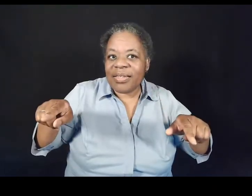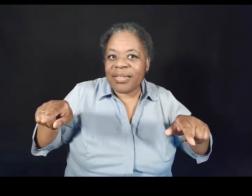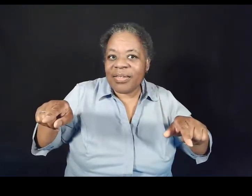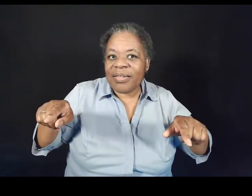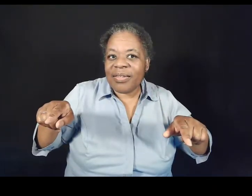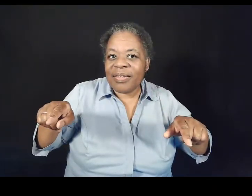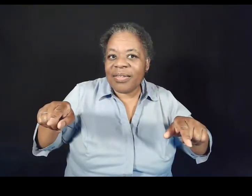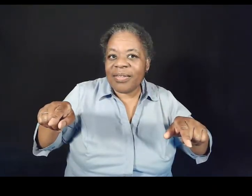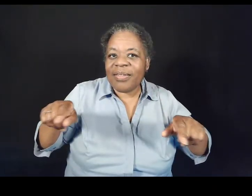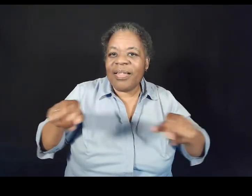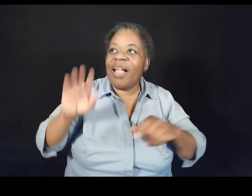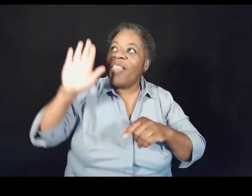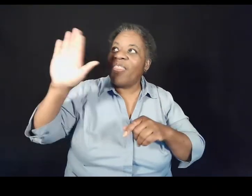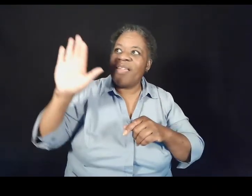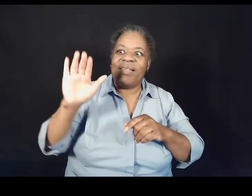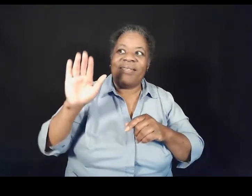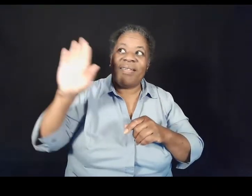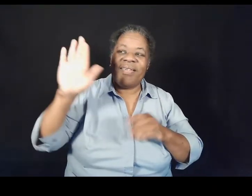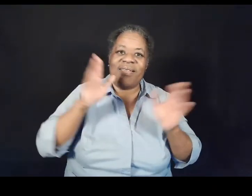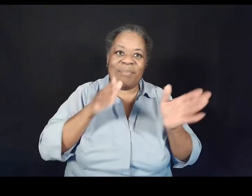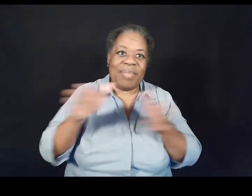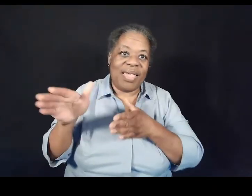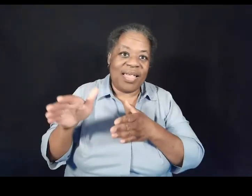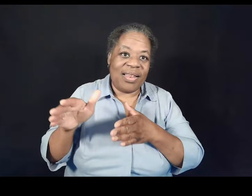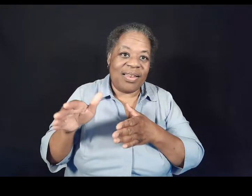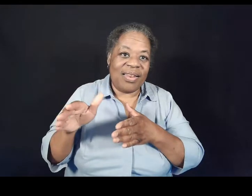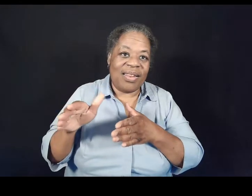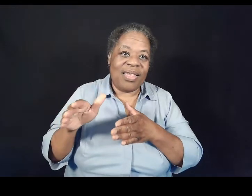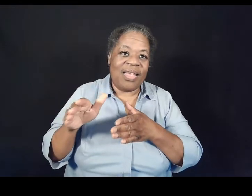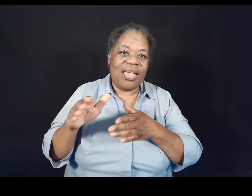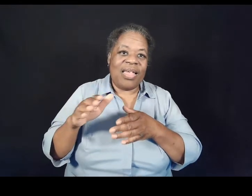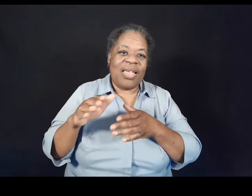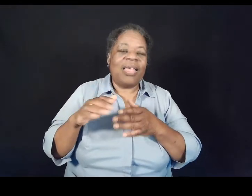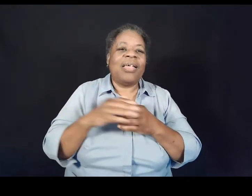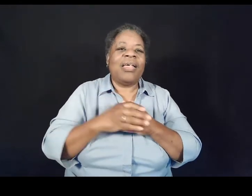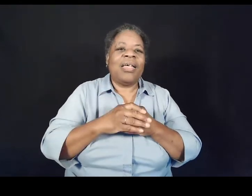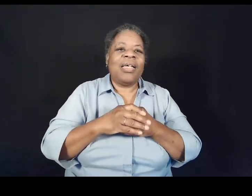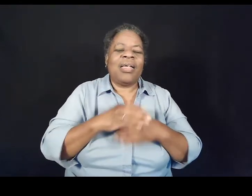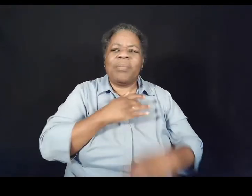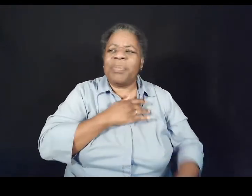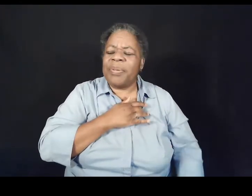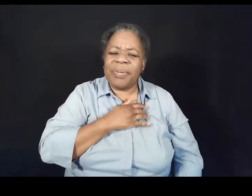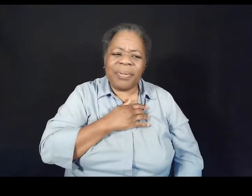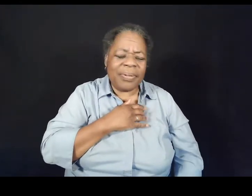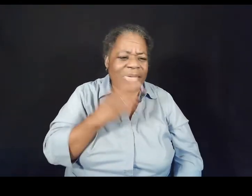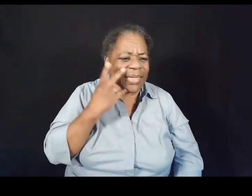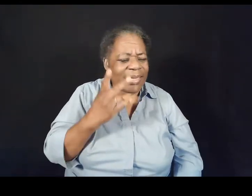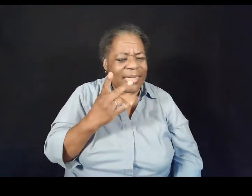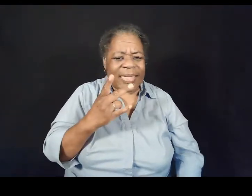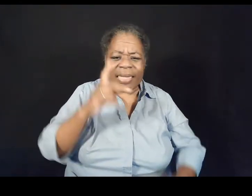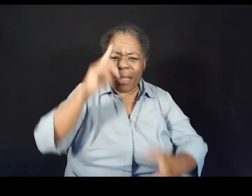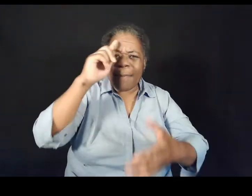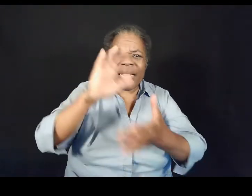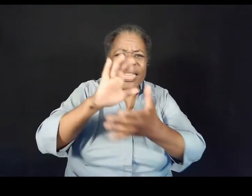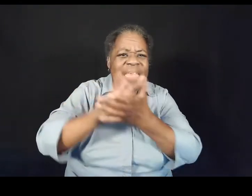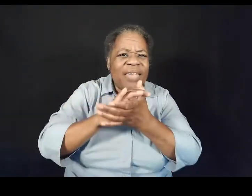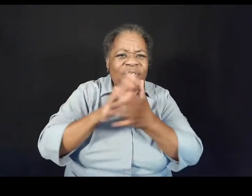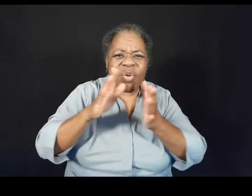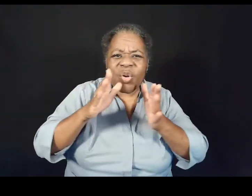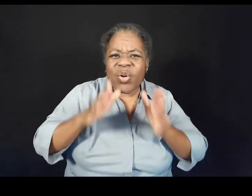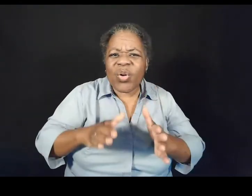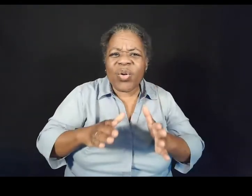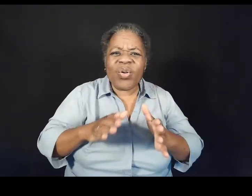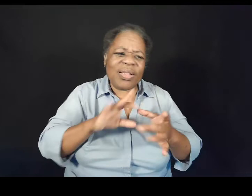So I get dismayed these days when I see believers taking shelter in